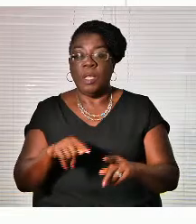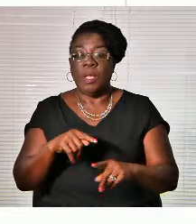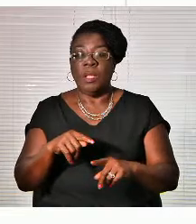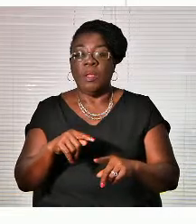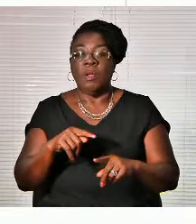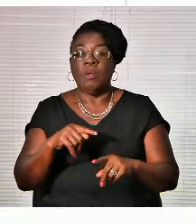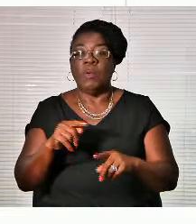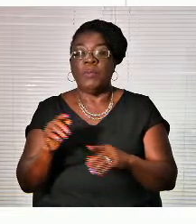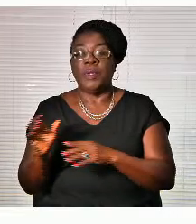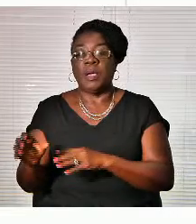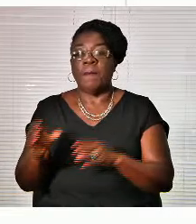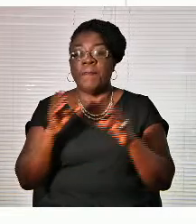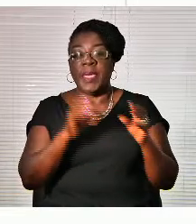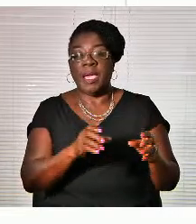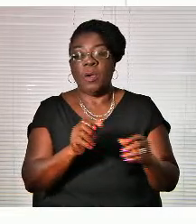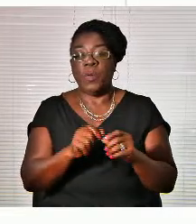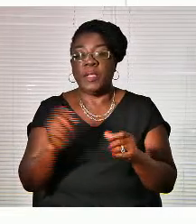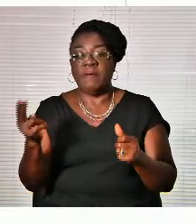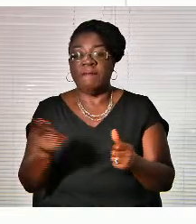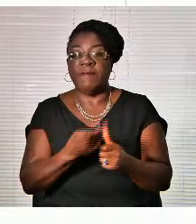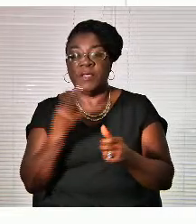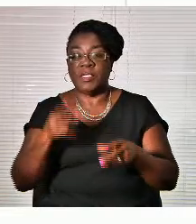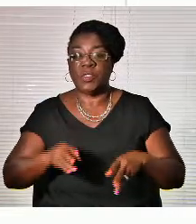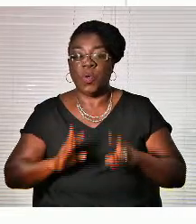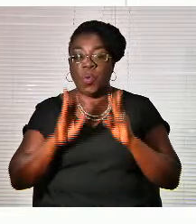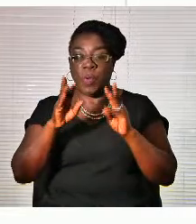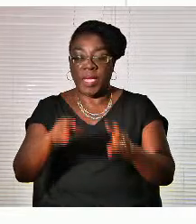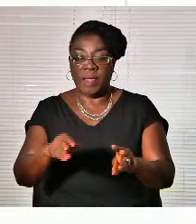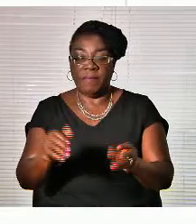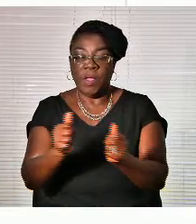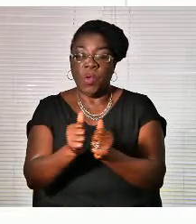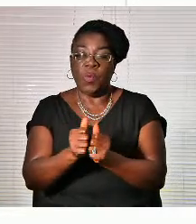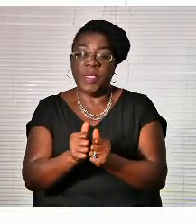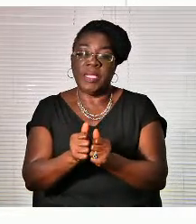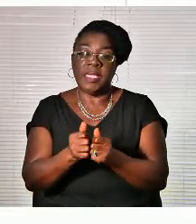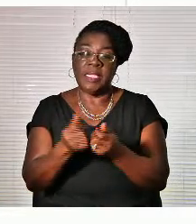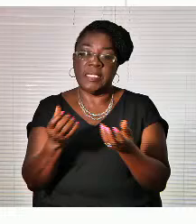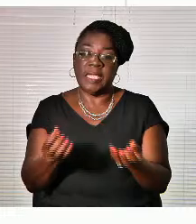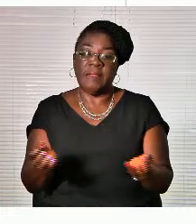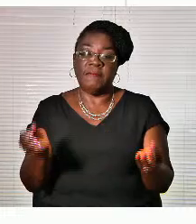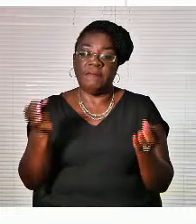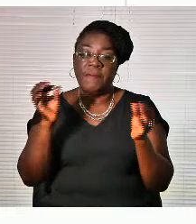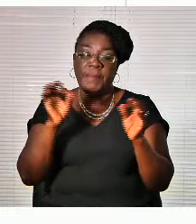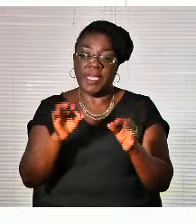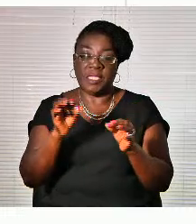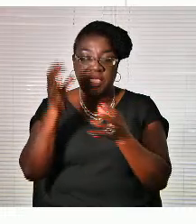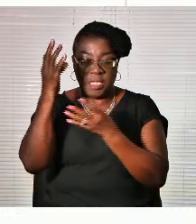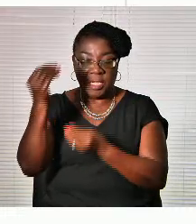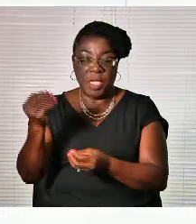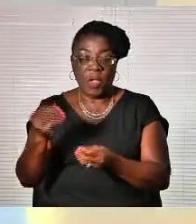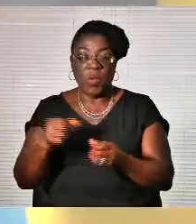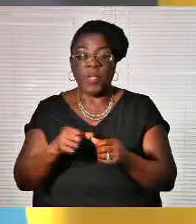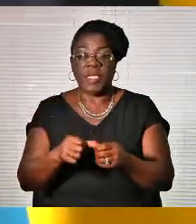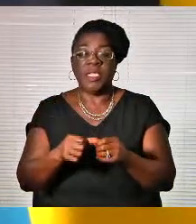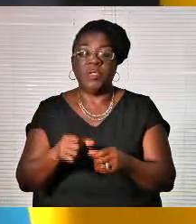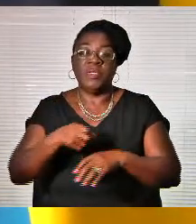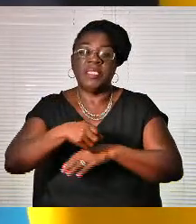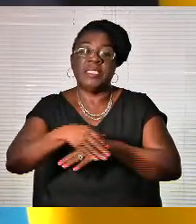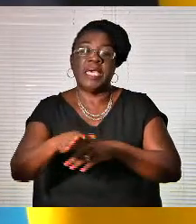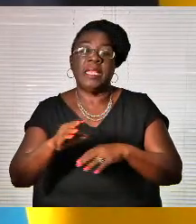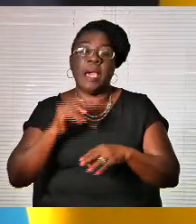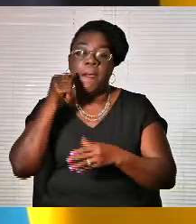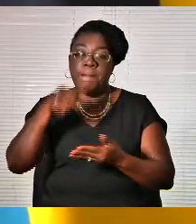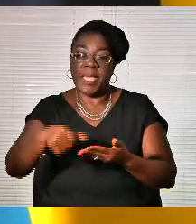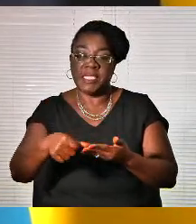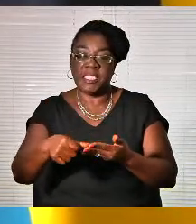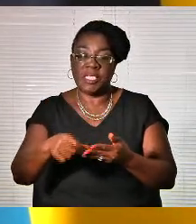first. With this information, we continue to target our messages to the public.